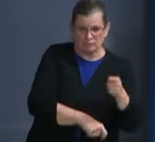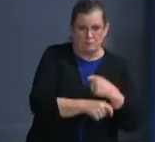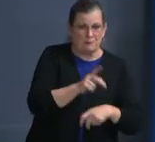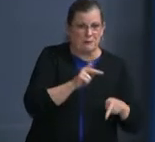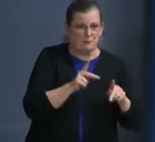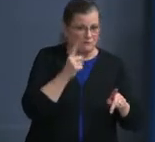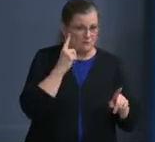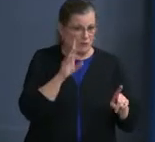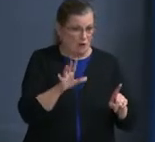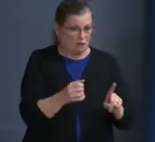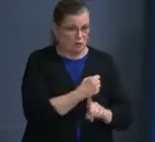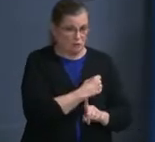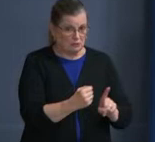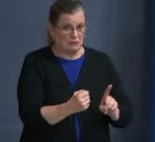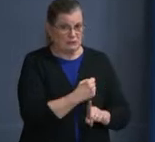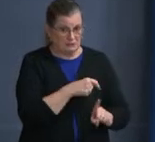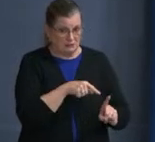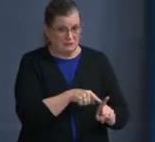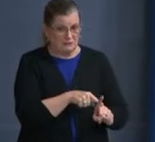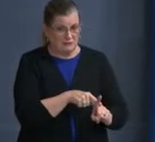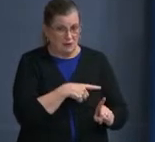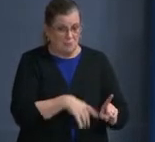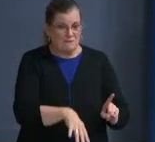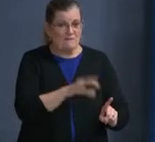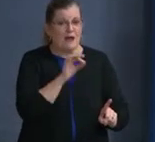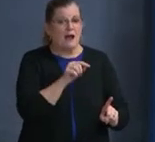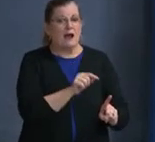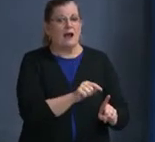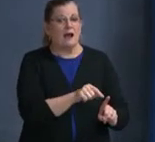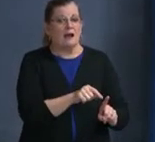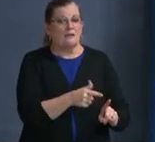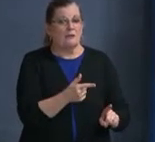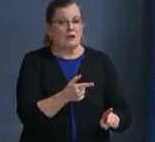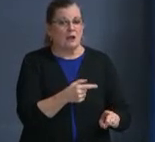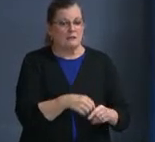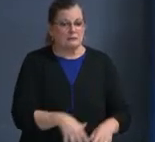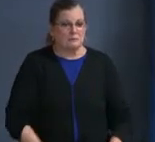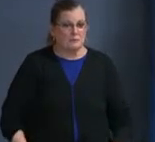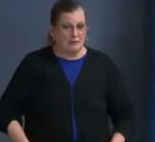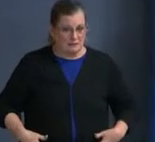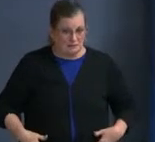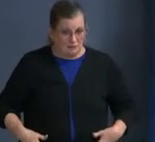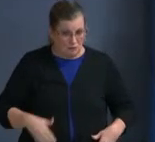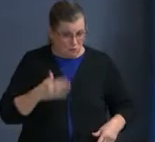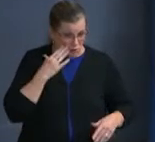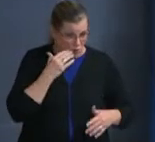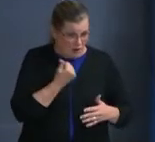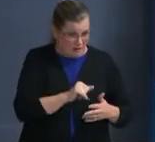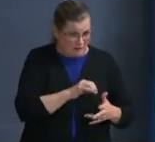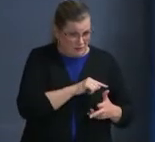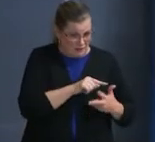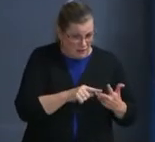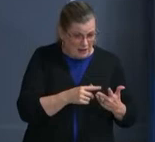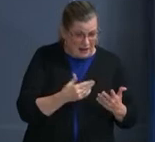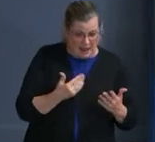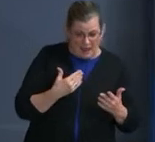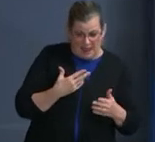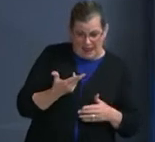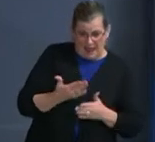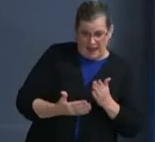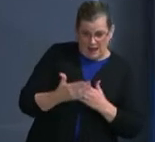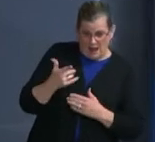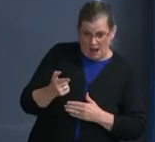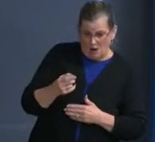assault and ended up having a firearm in his possession. Do you know if any of those were handguns versus assault rifles?